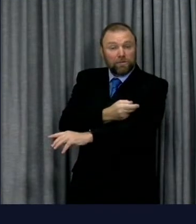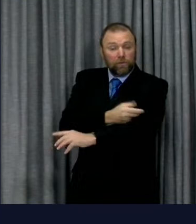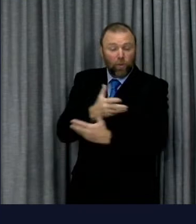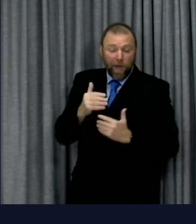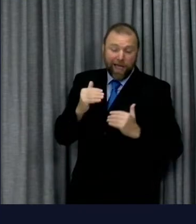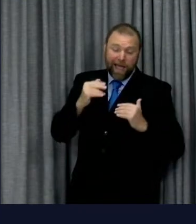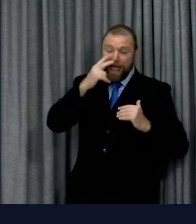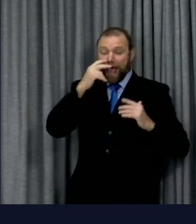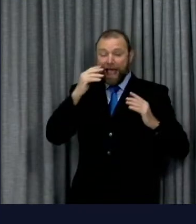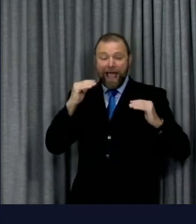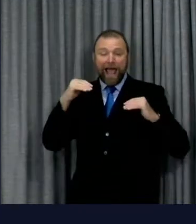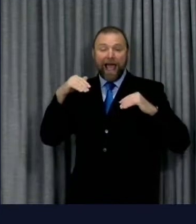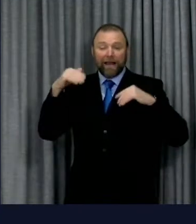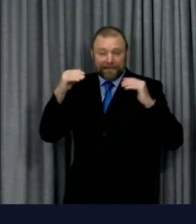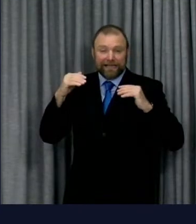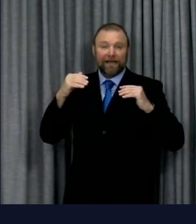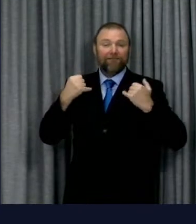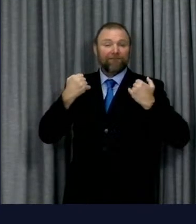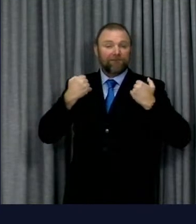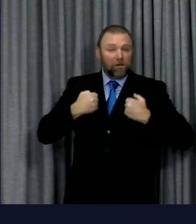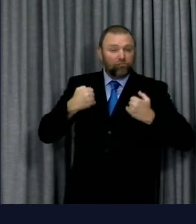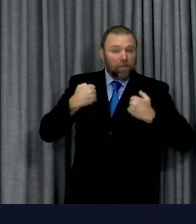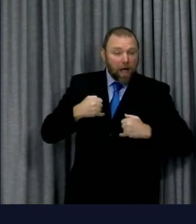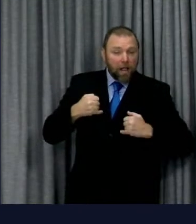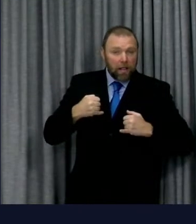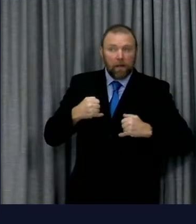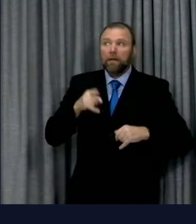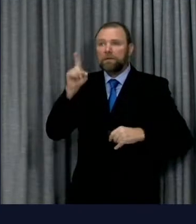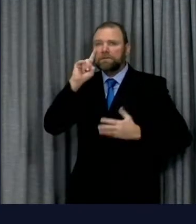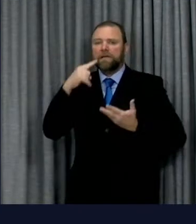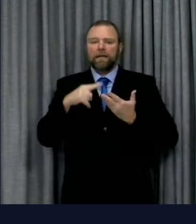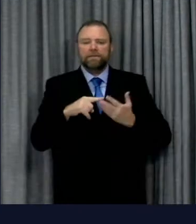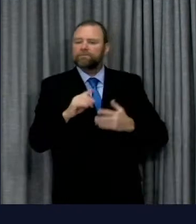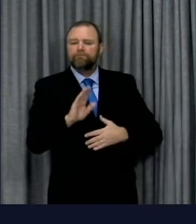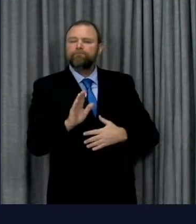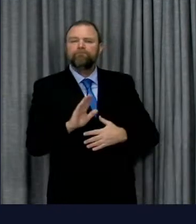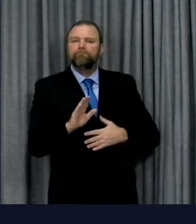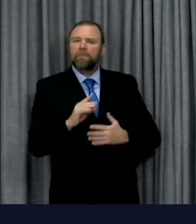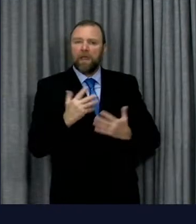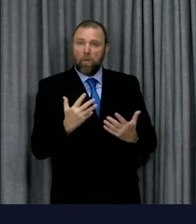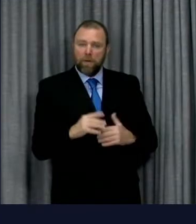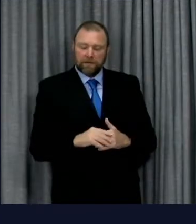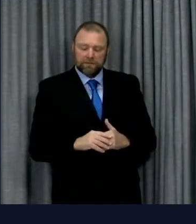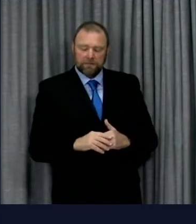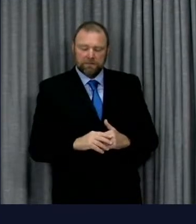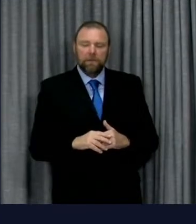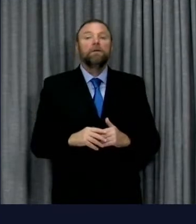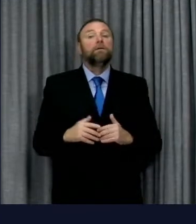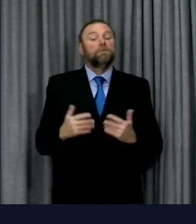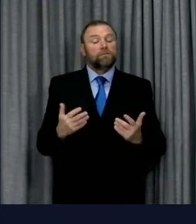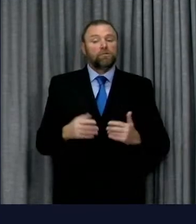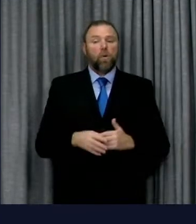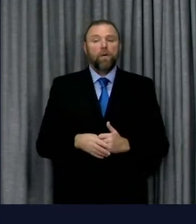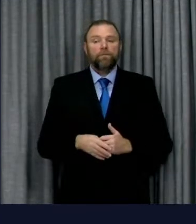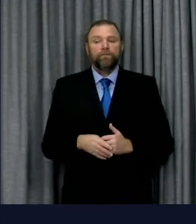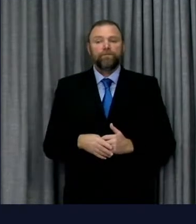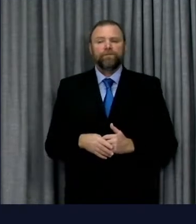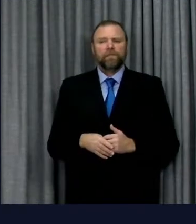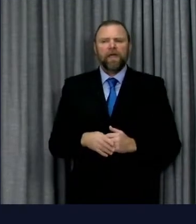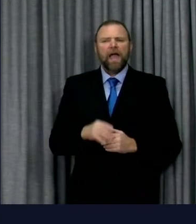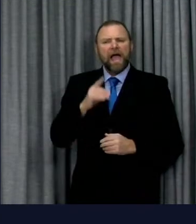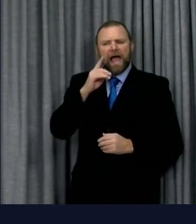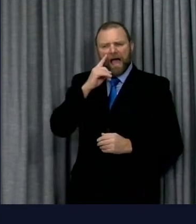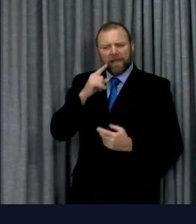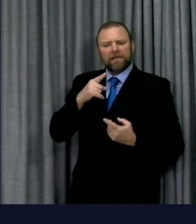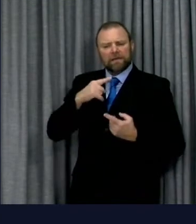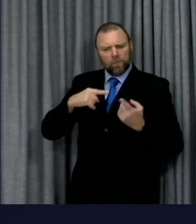vulnerable people earlier in the month. They decided at that point that that wasn't advisable. I think we are preparing inside